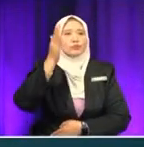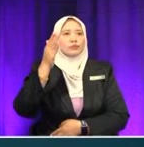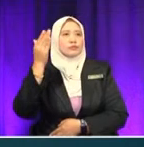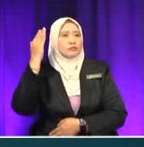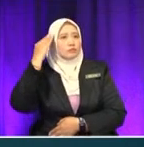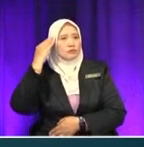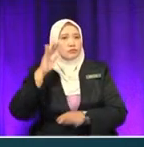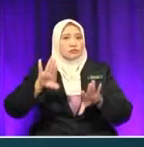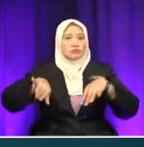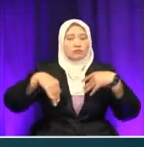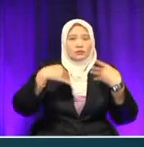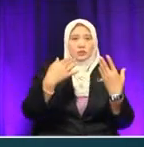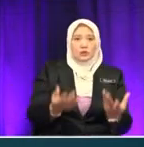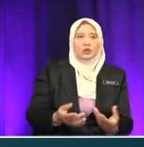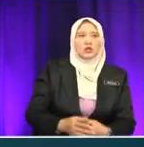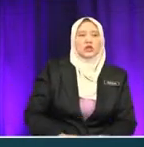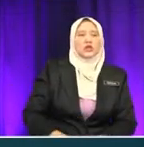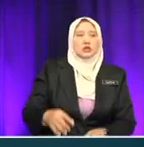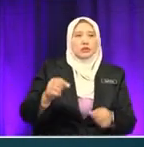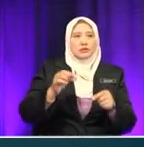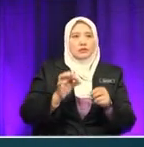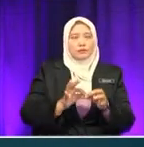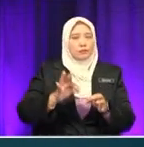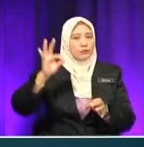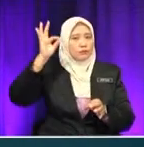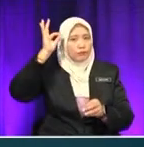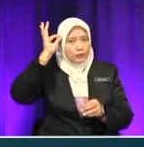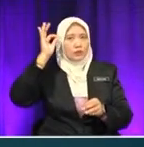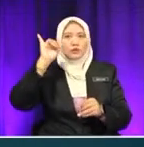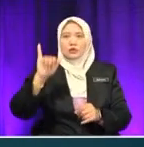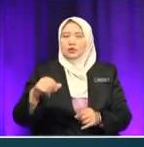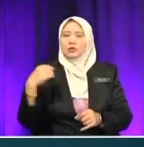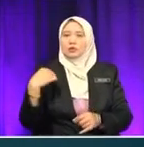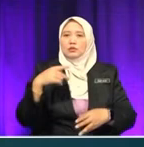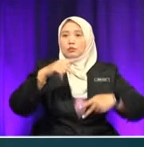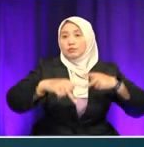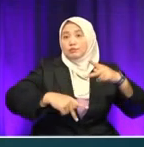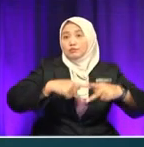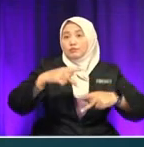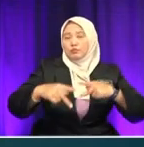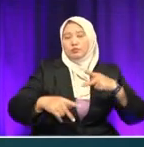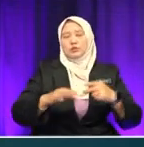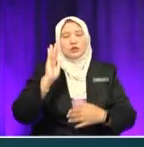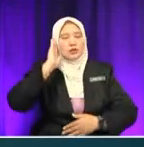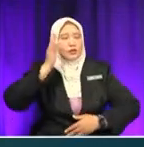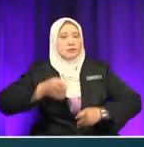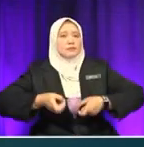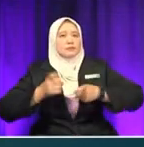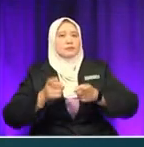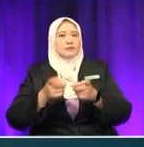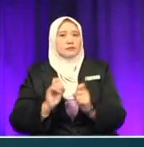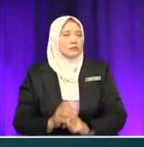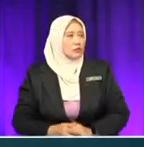thinking process works, Tivia. Okay. All right? So let me just give them a very short, simple example of how the growing process